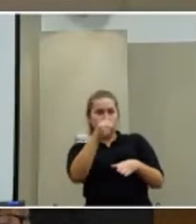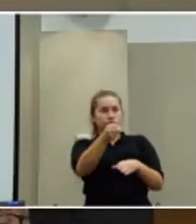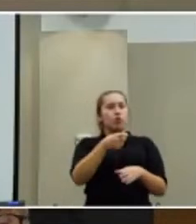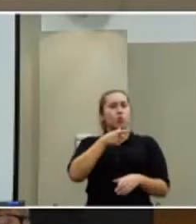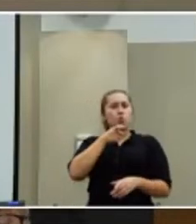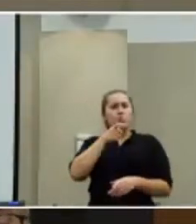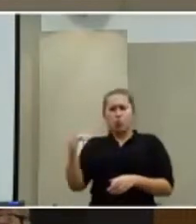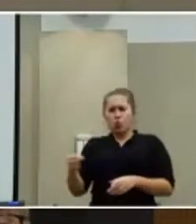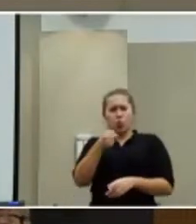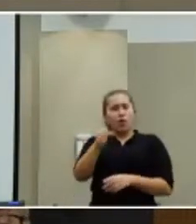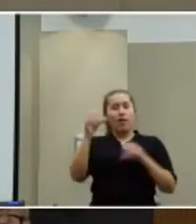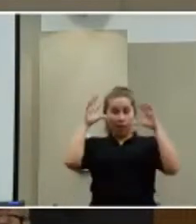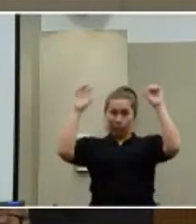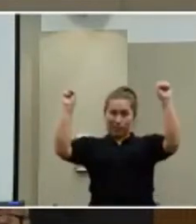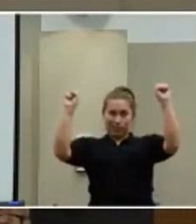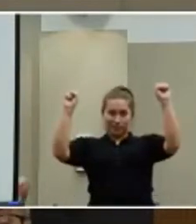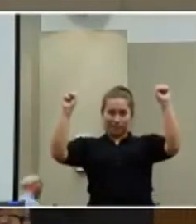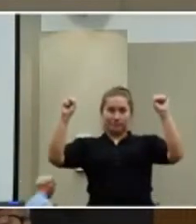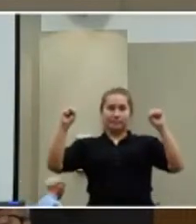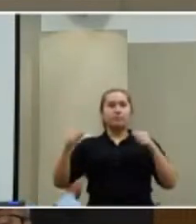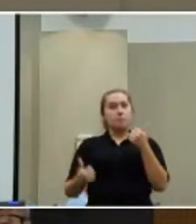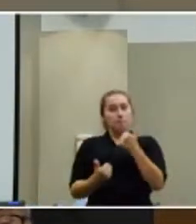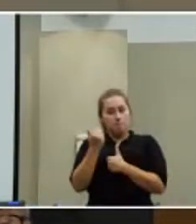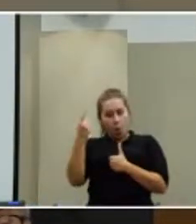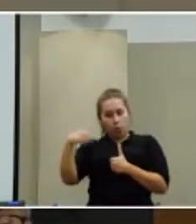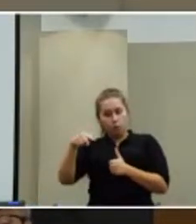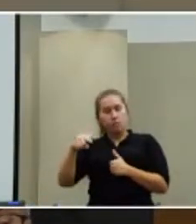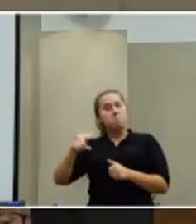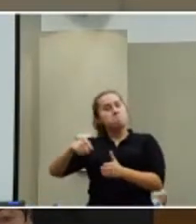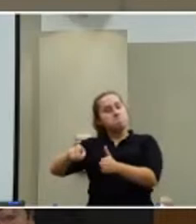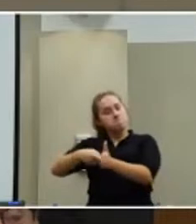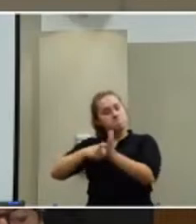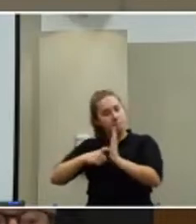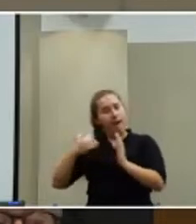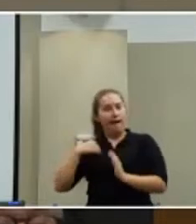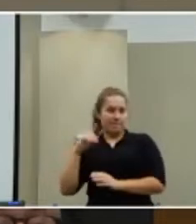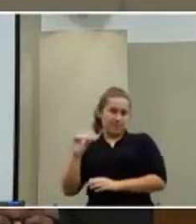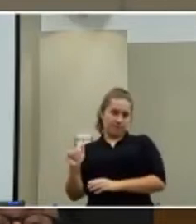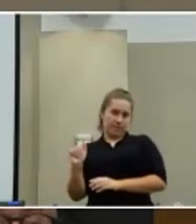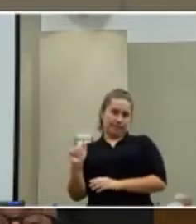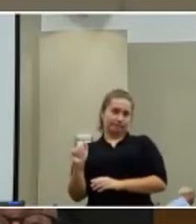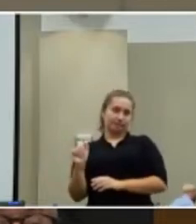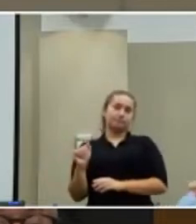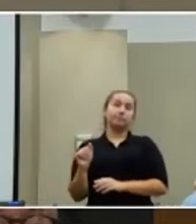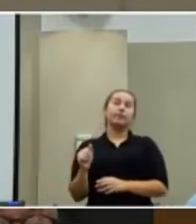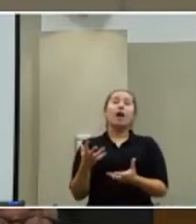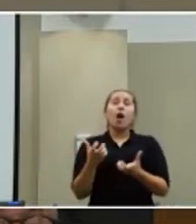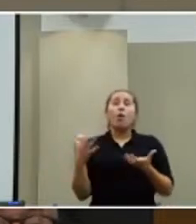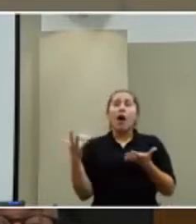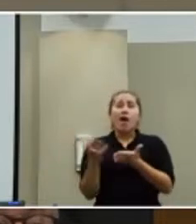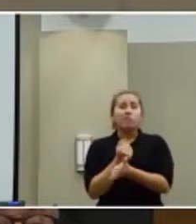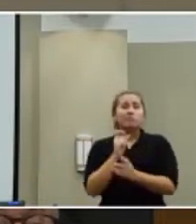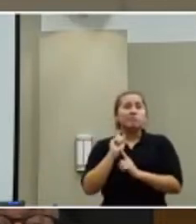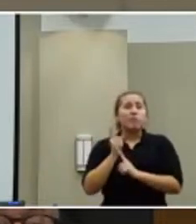United States, a majority of whom must have a disability. And so I would like to take a moment to recognize the